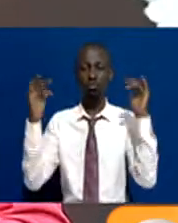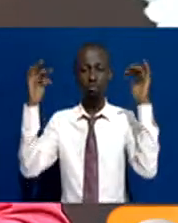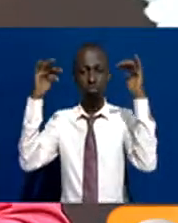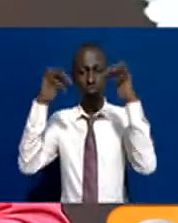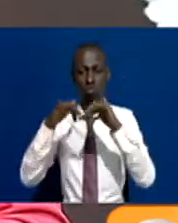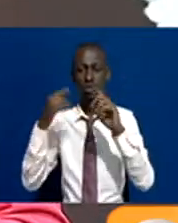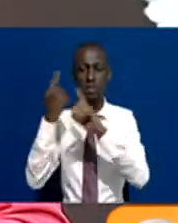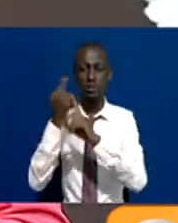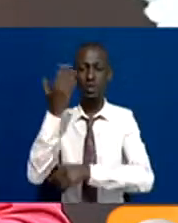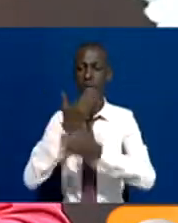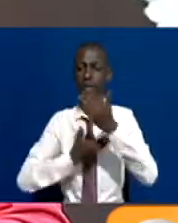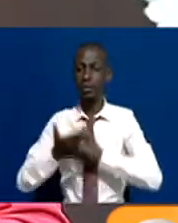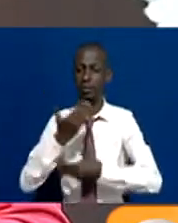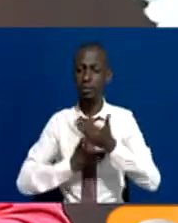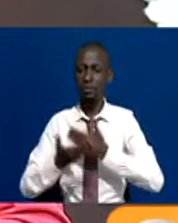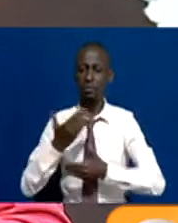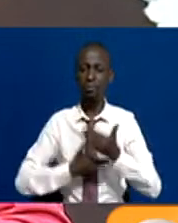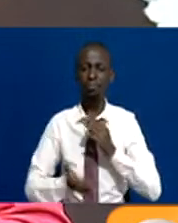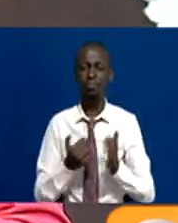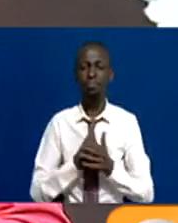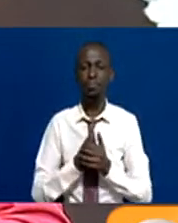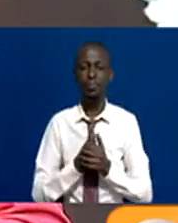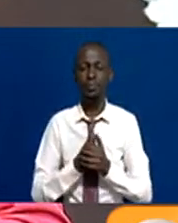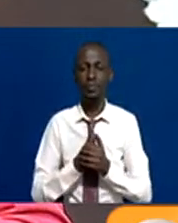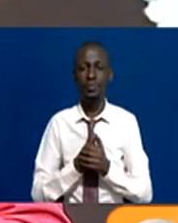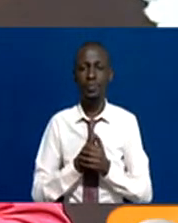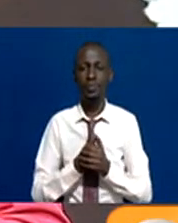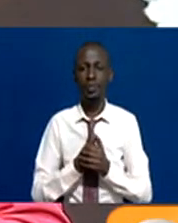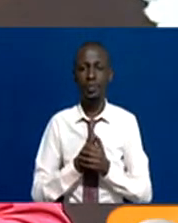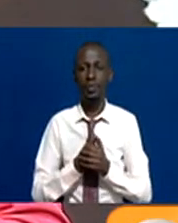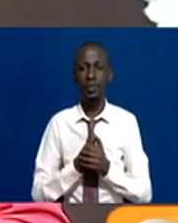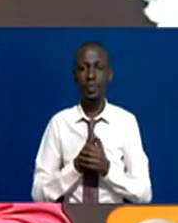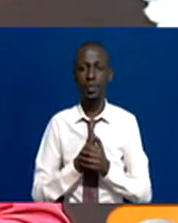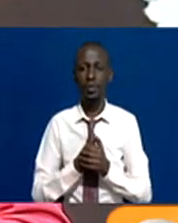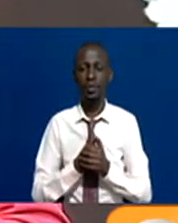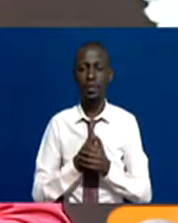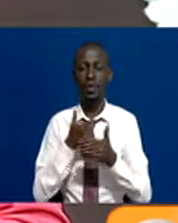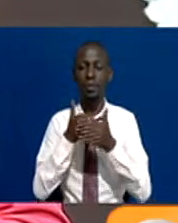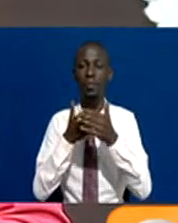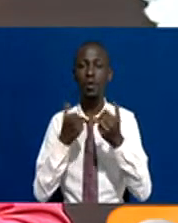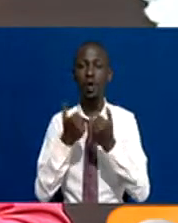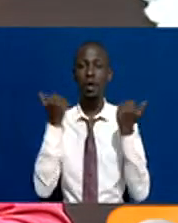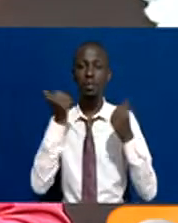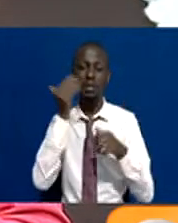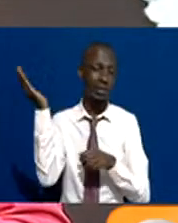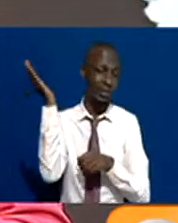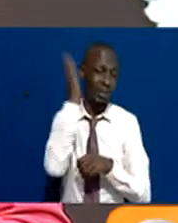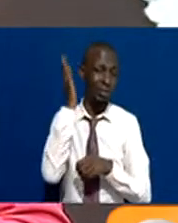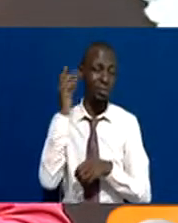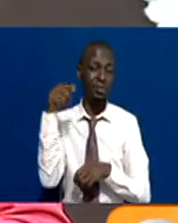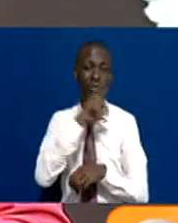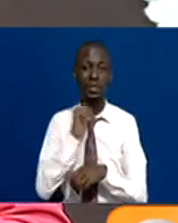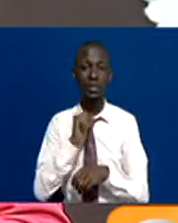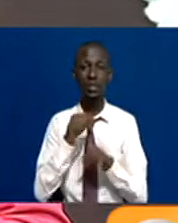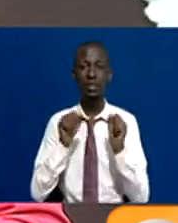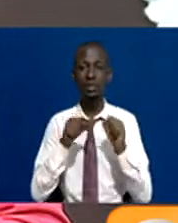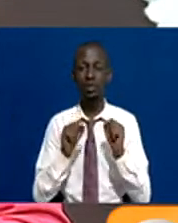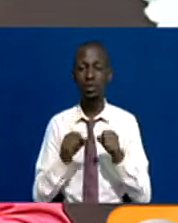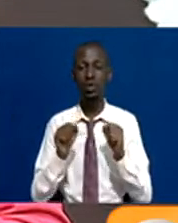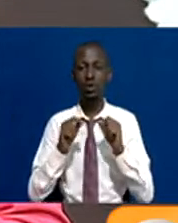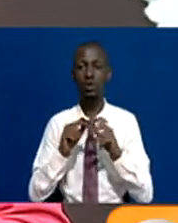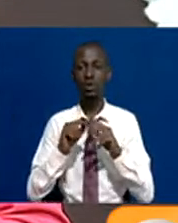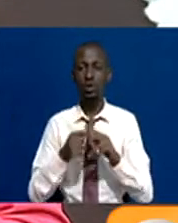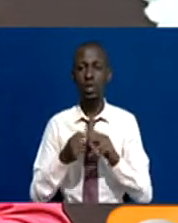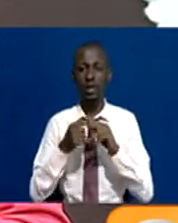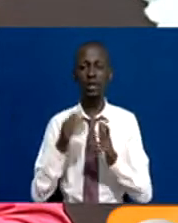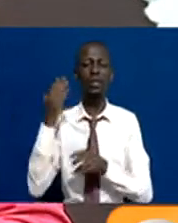all those are different forms of abuse. But by the time it gets to someone has slapped you, that just didn't start then. It started a